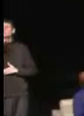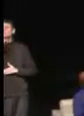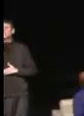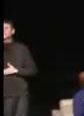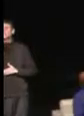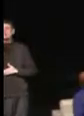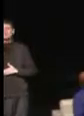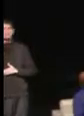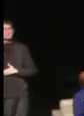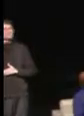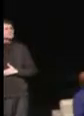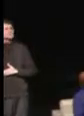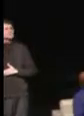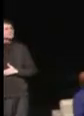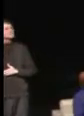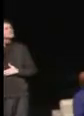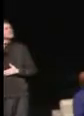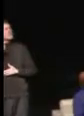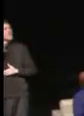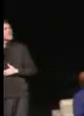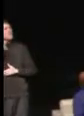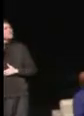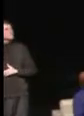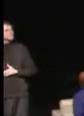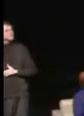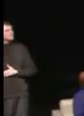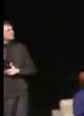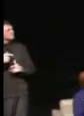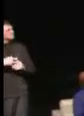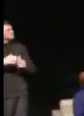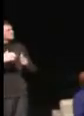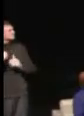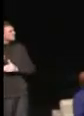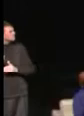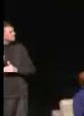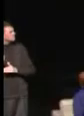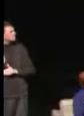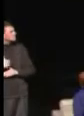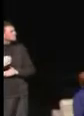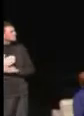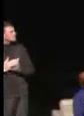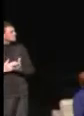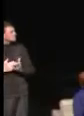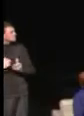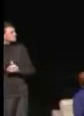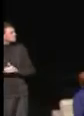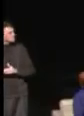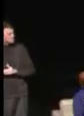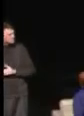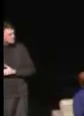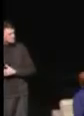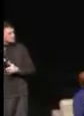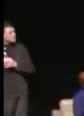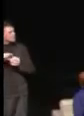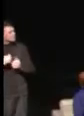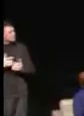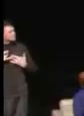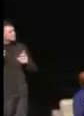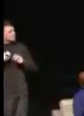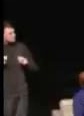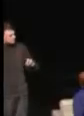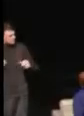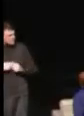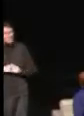and some of their work on a day-to-day basis. Following that, we'll allow for approximately 20 minutes of questions and answers, and